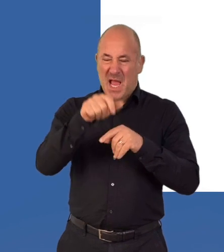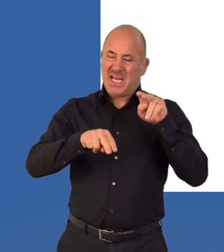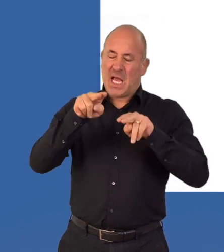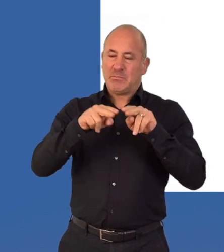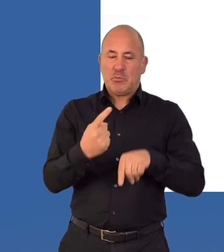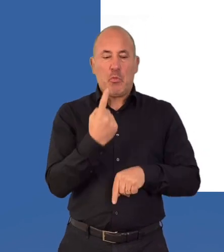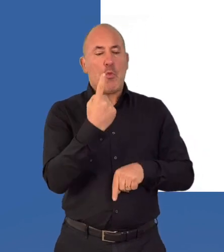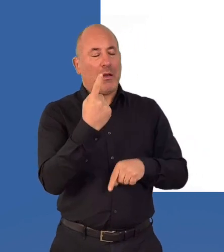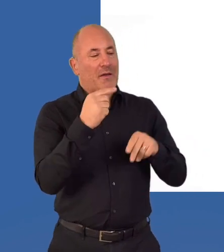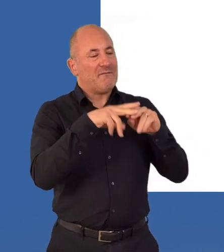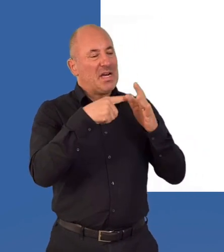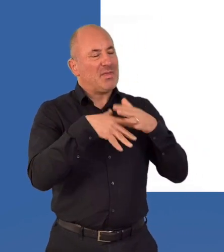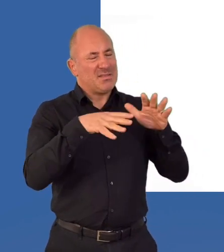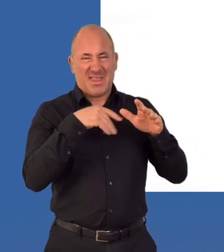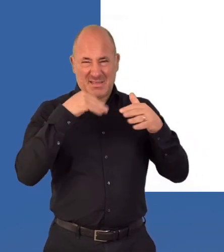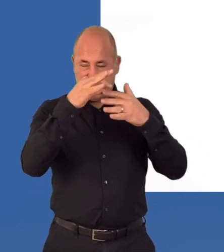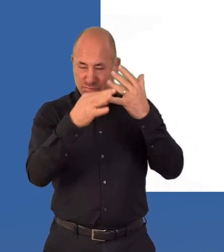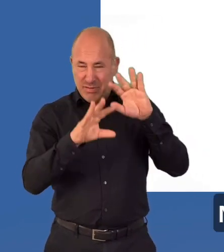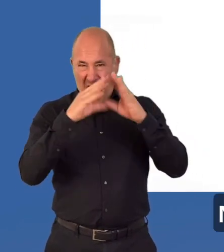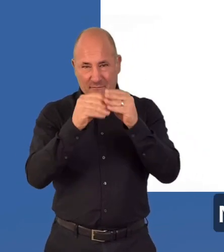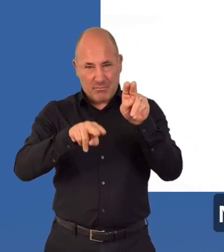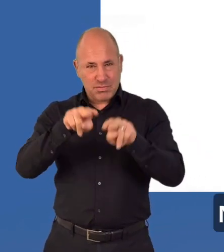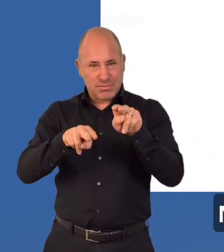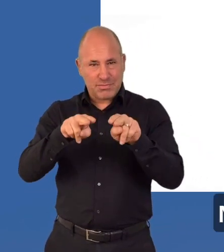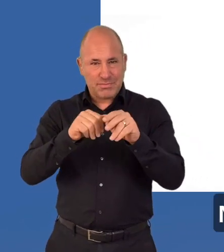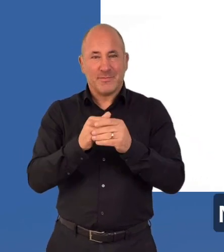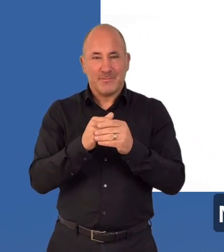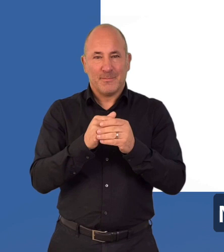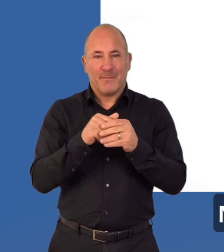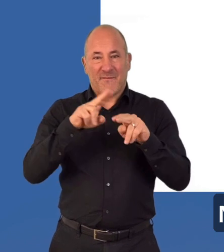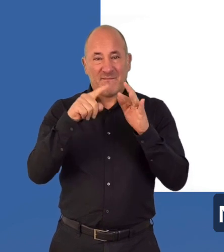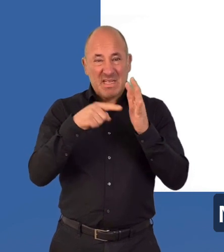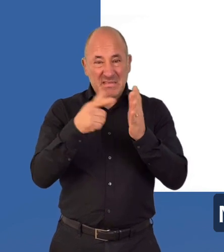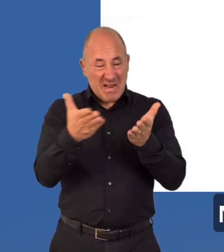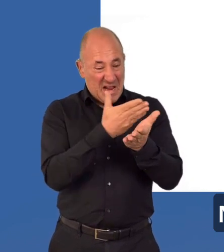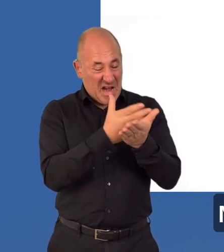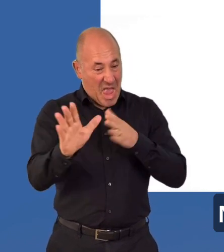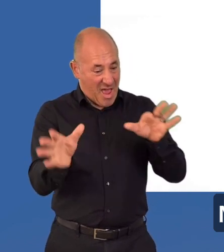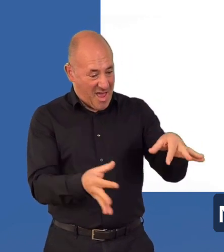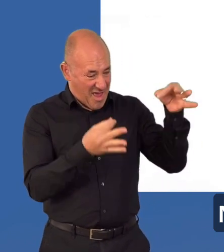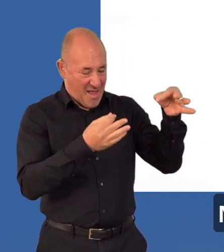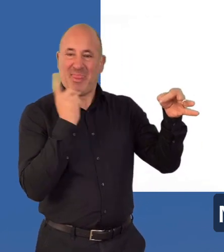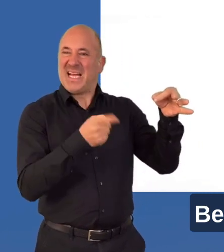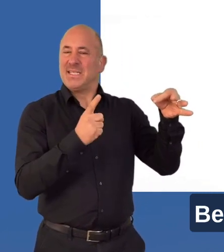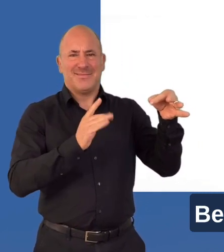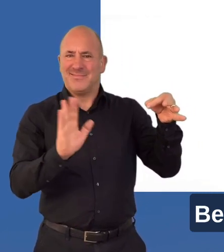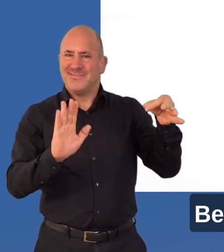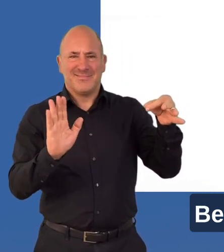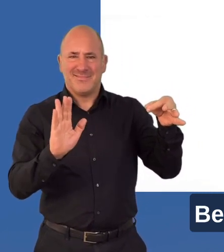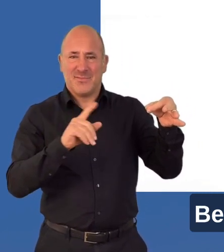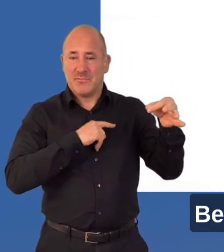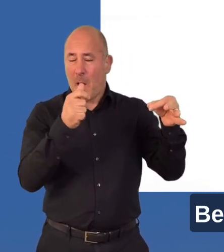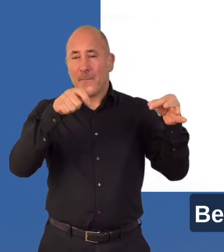every element of the patient's assessment. Never interpret a negative fit result in isolation, because